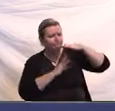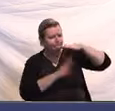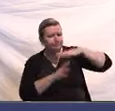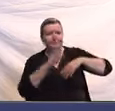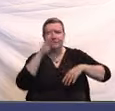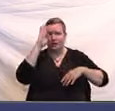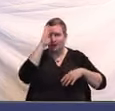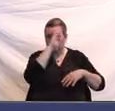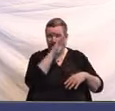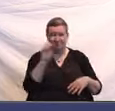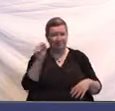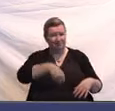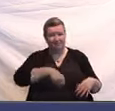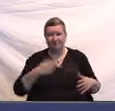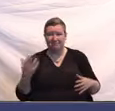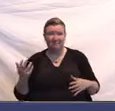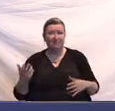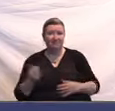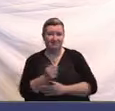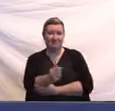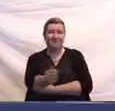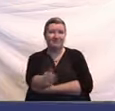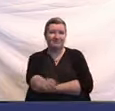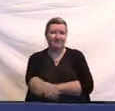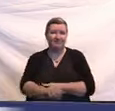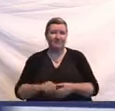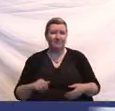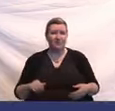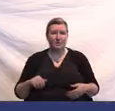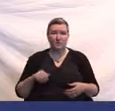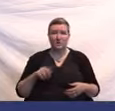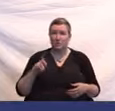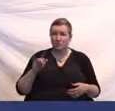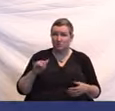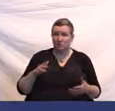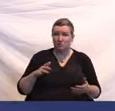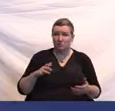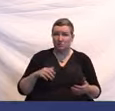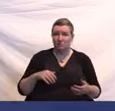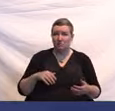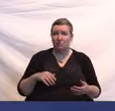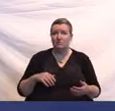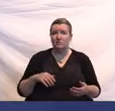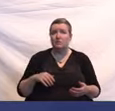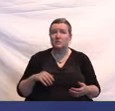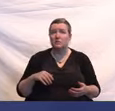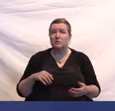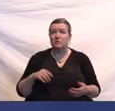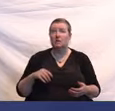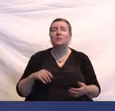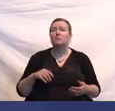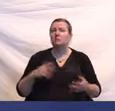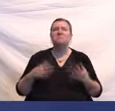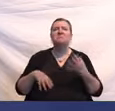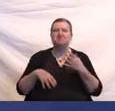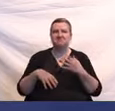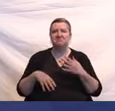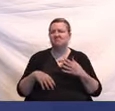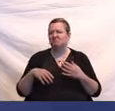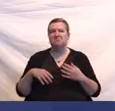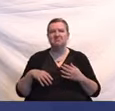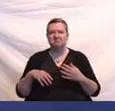also increase in hospitalizations. Fair to say? We're following, looking at the case rate